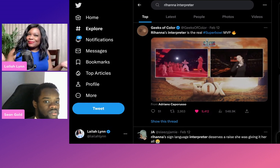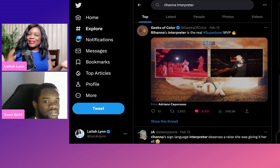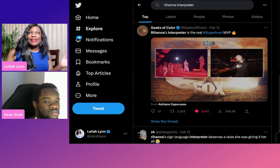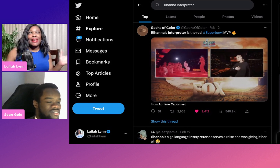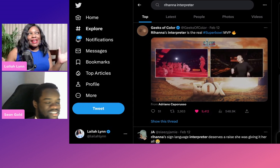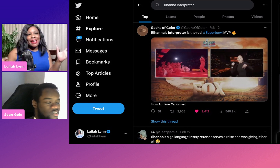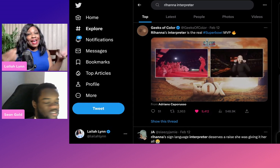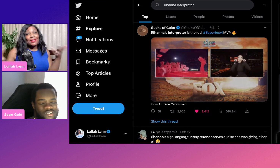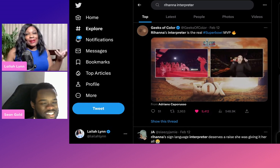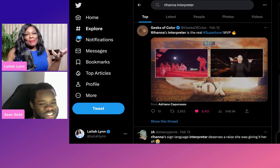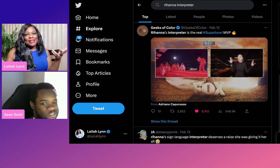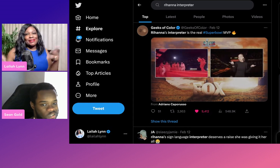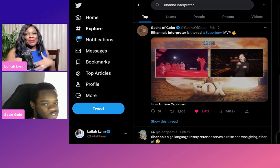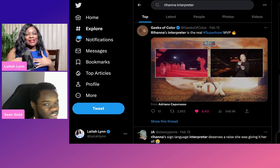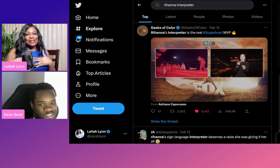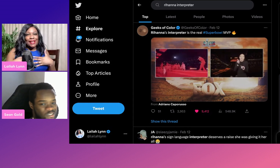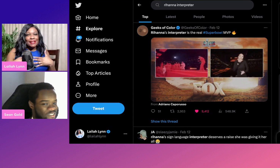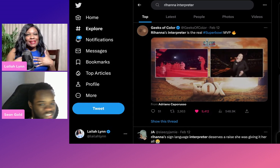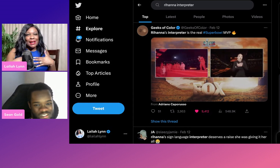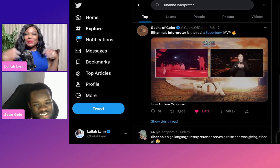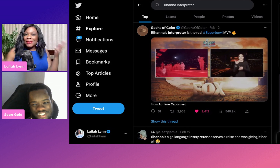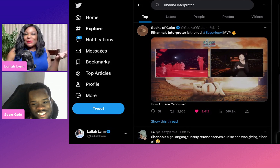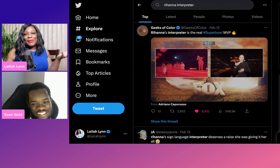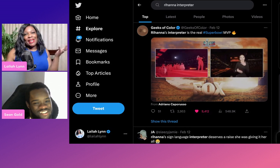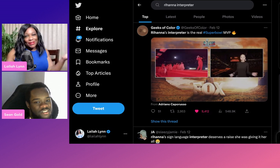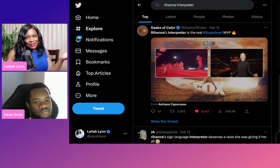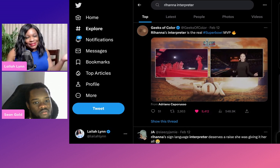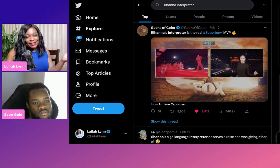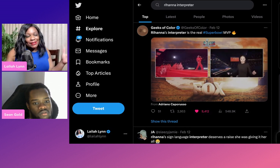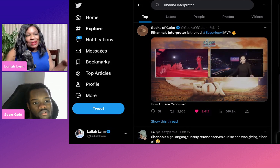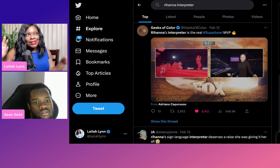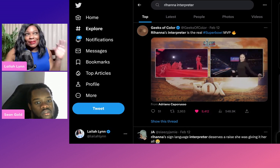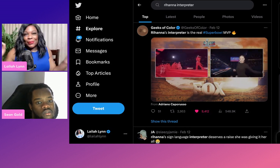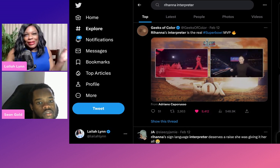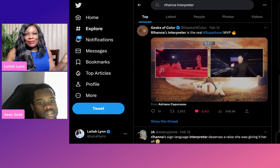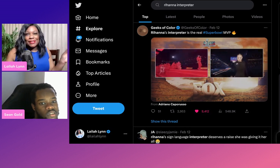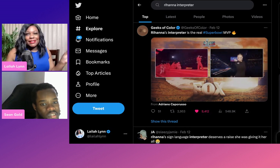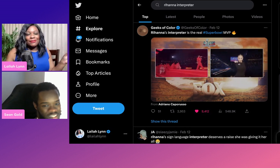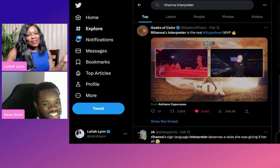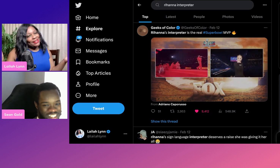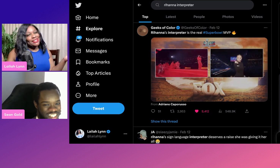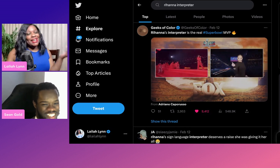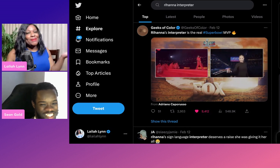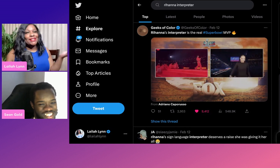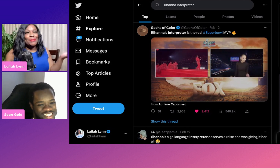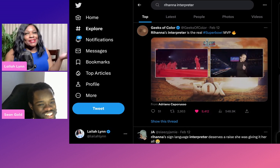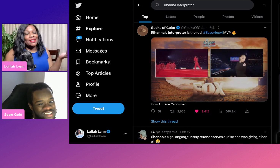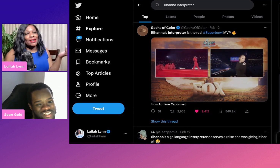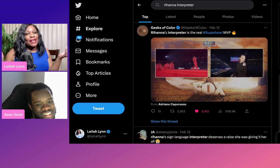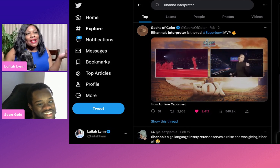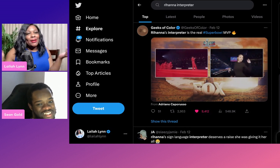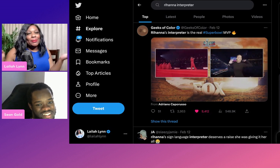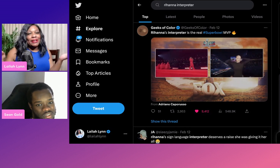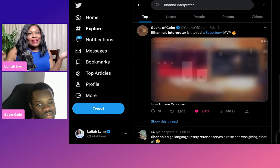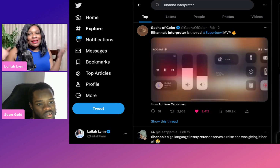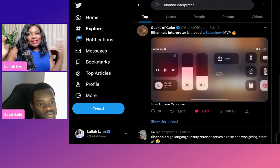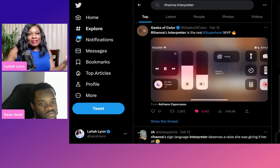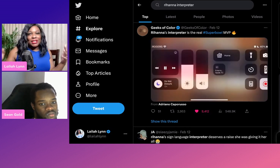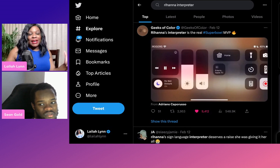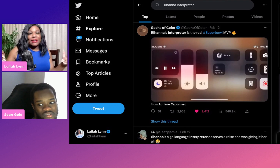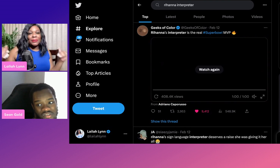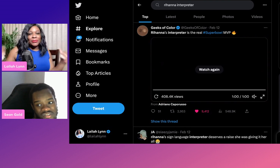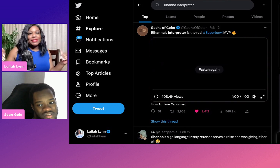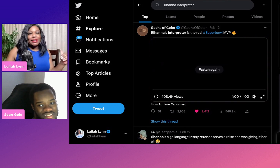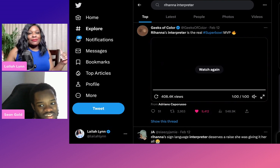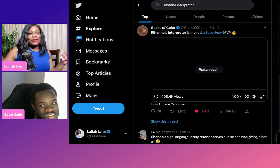on TV. I thought I missed it because a lot of times, with me having kids and stuff, I have to look away from the TV. And I was like, I must have missed it. But it didn't